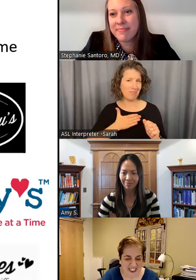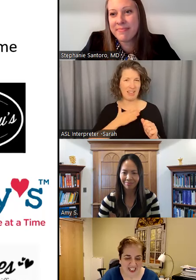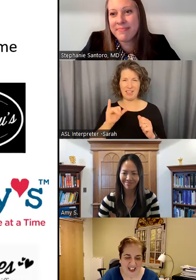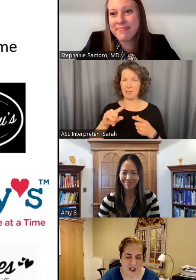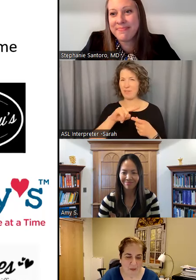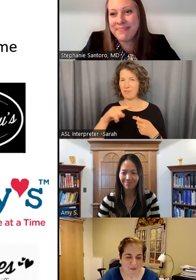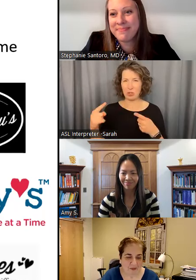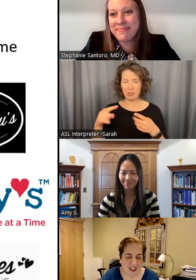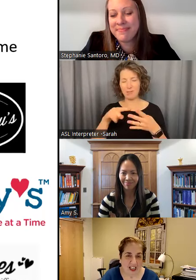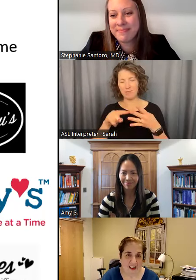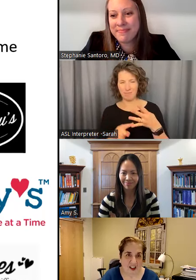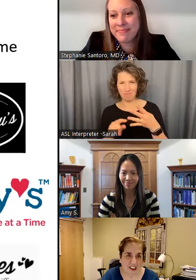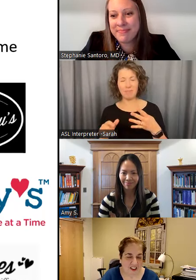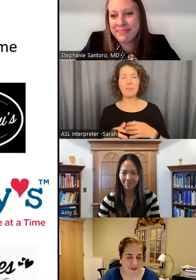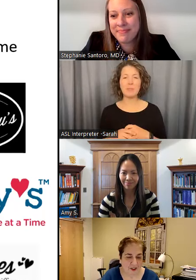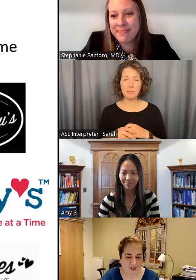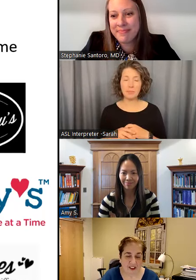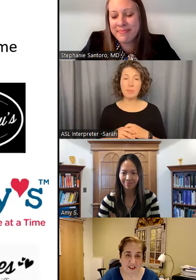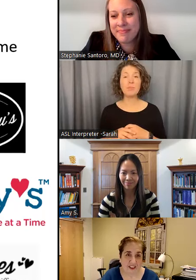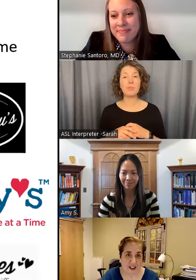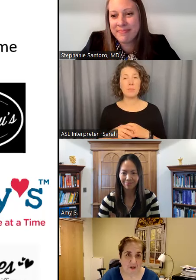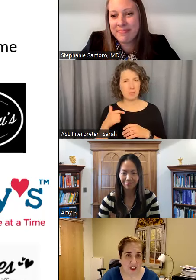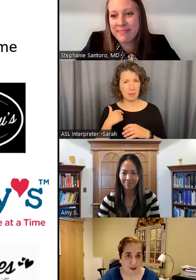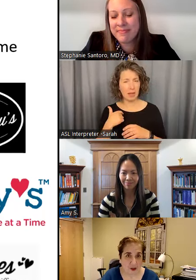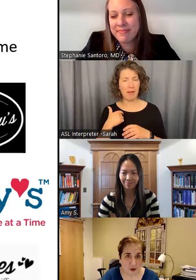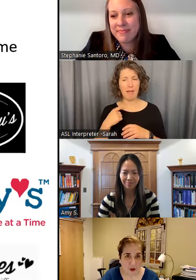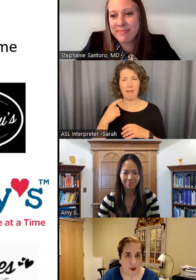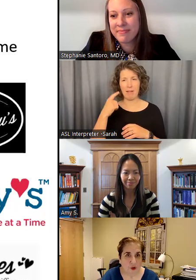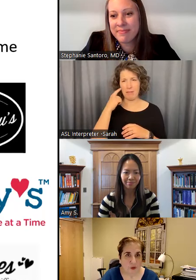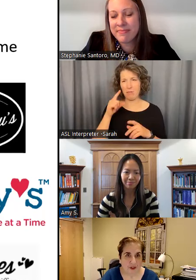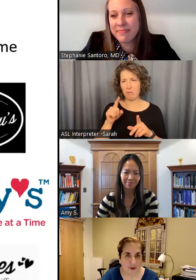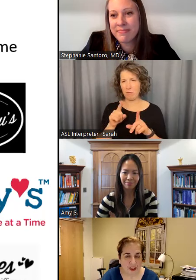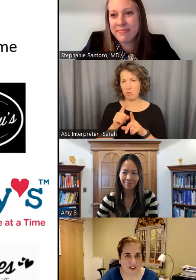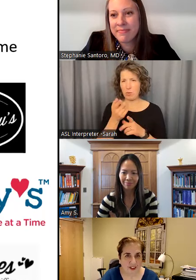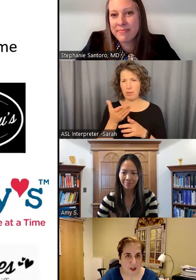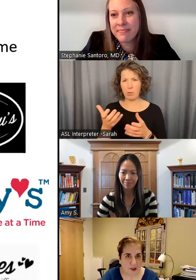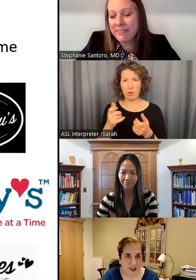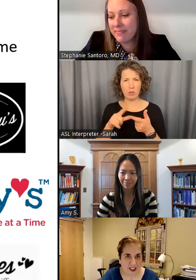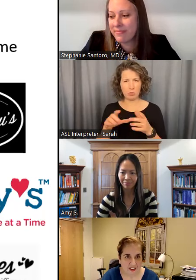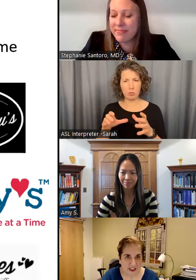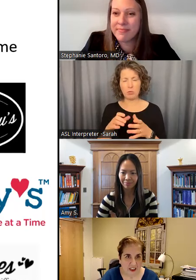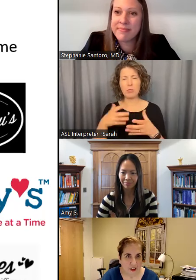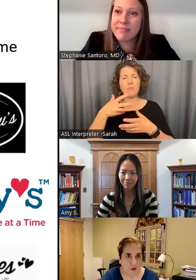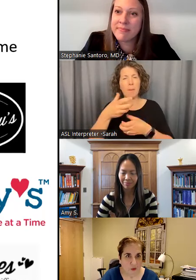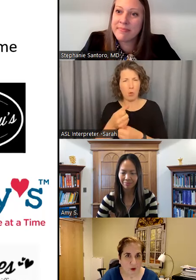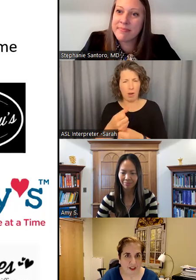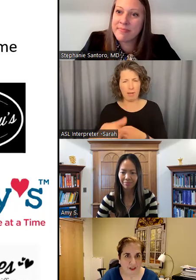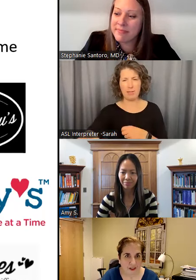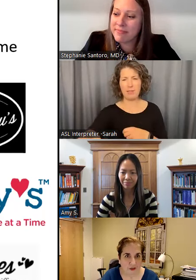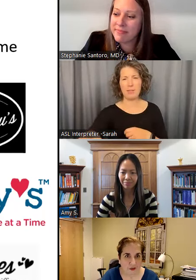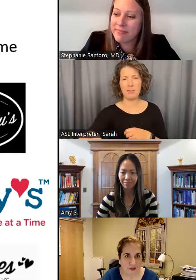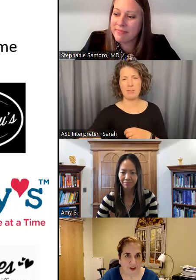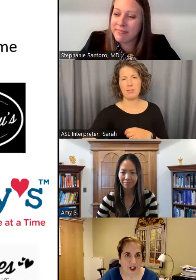one. And I guess one of the things that I wanted to do was to really summarize